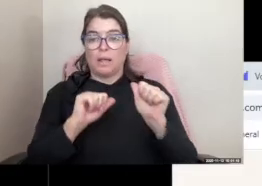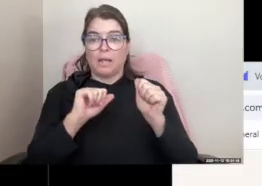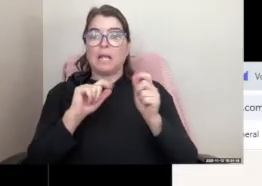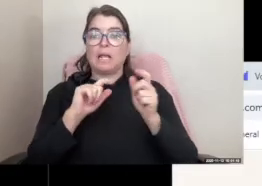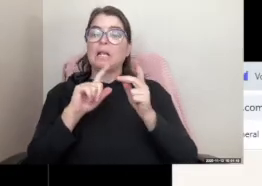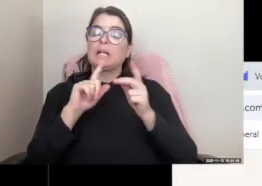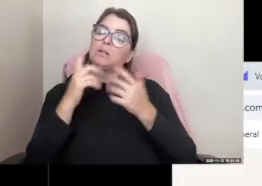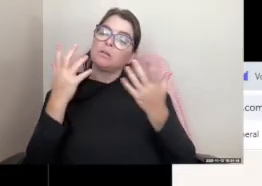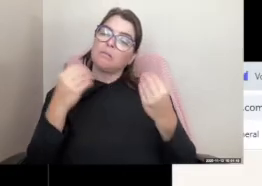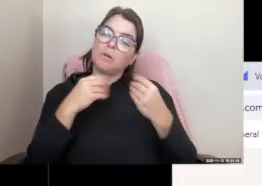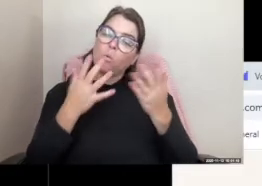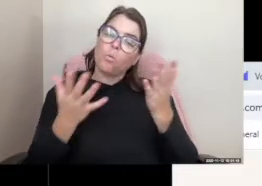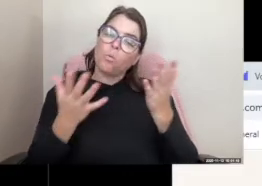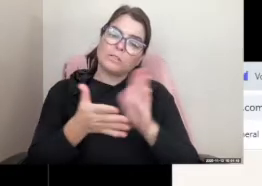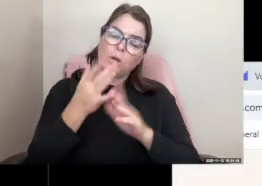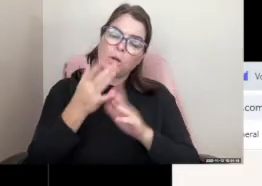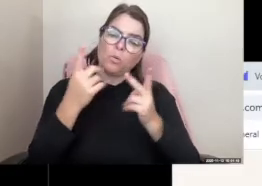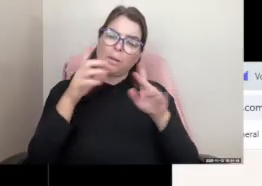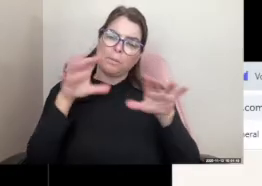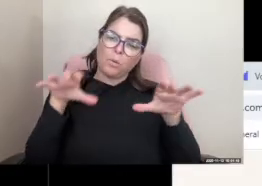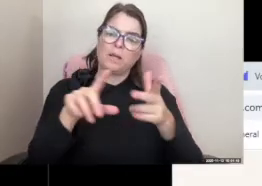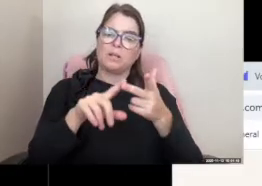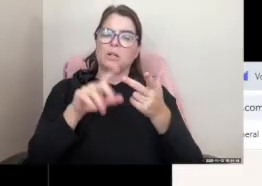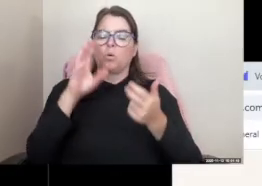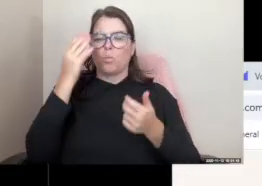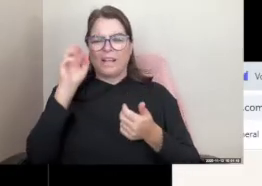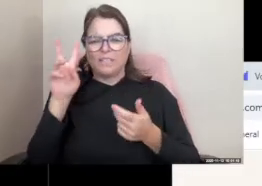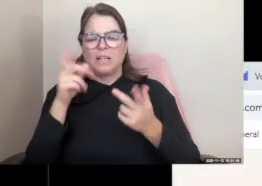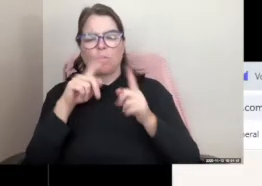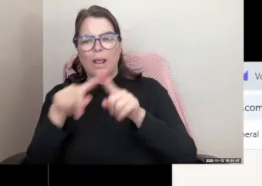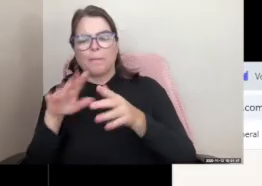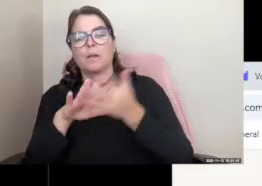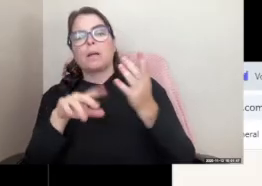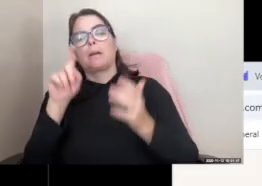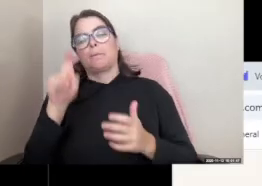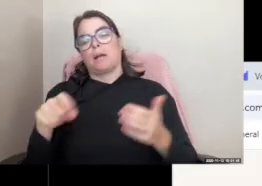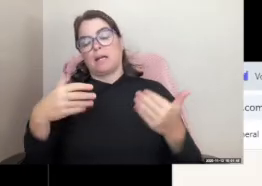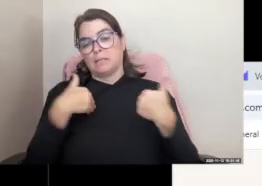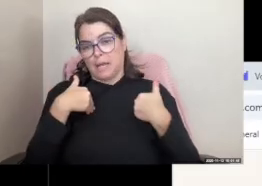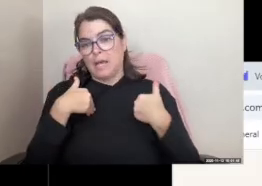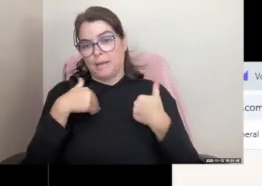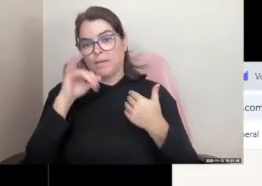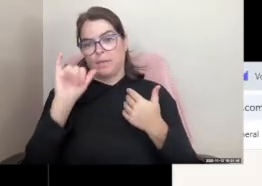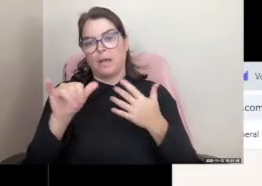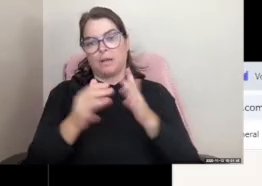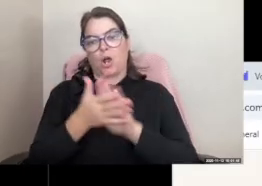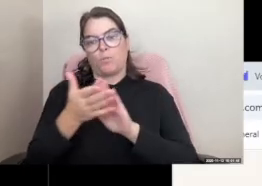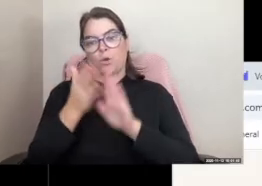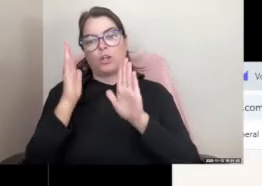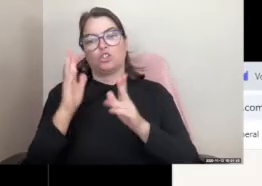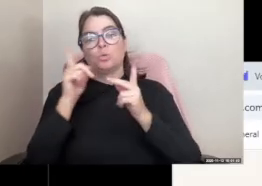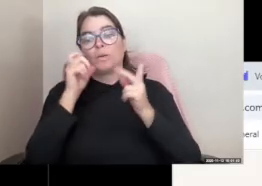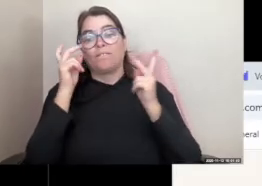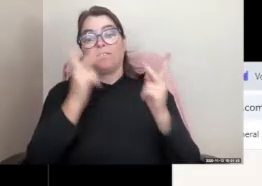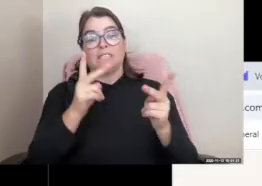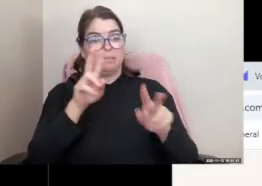135 model types that are in the program today. So I think just digging into some of the data that we have and looking at what